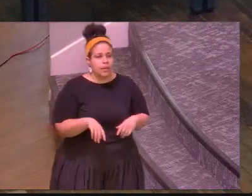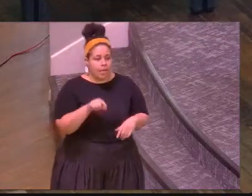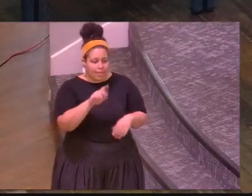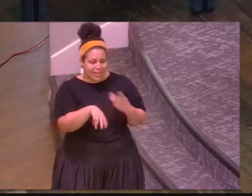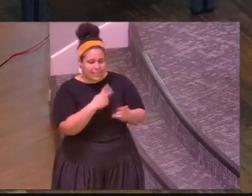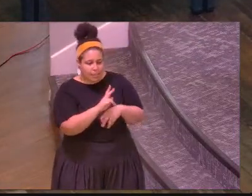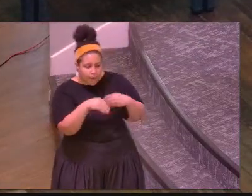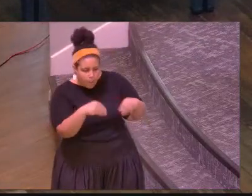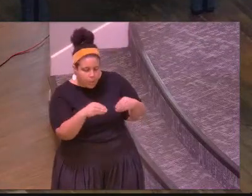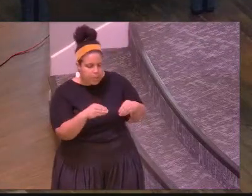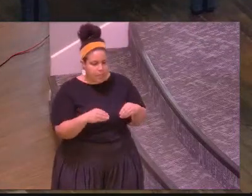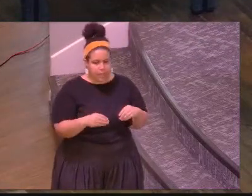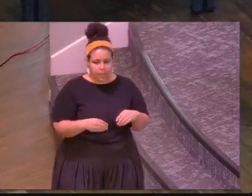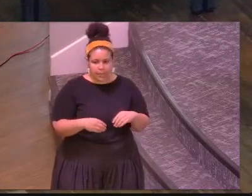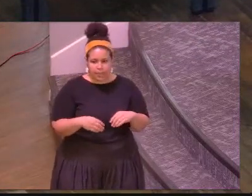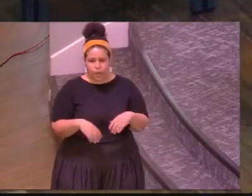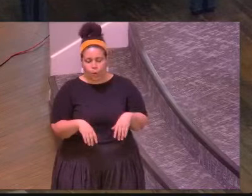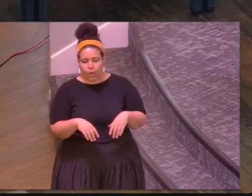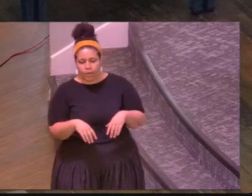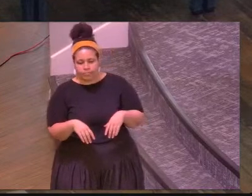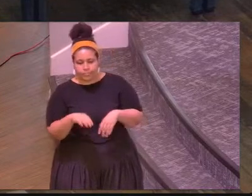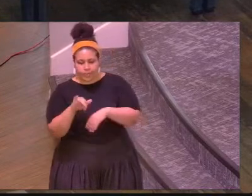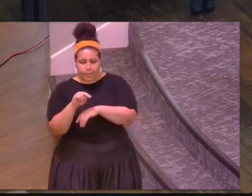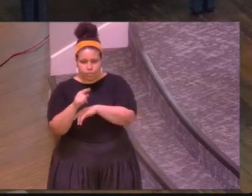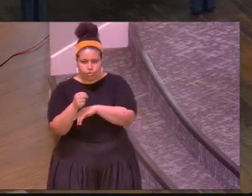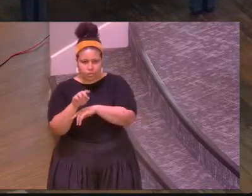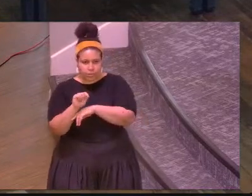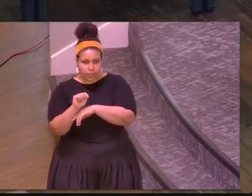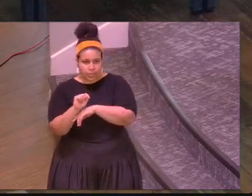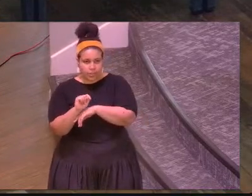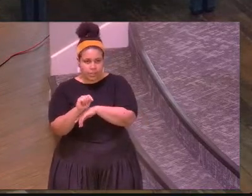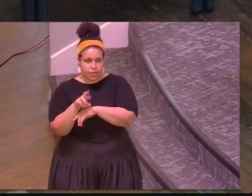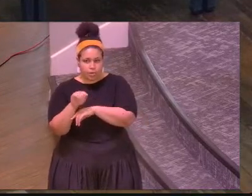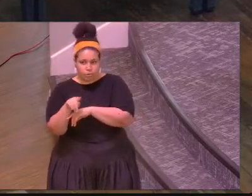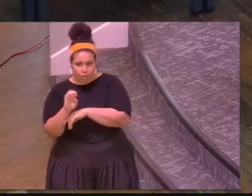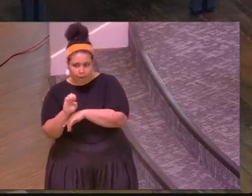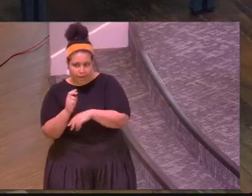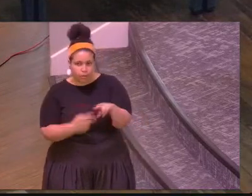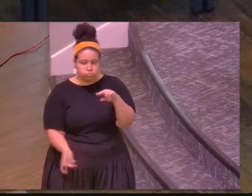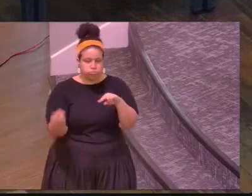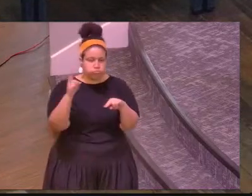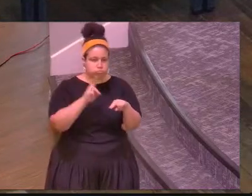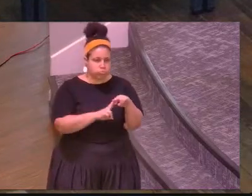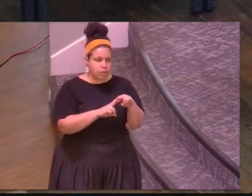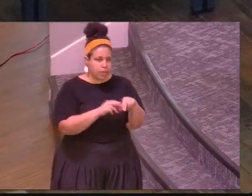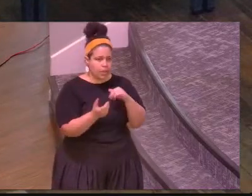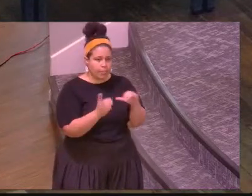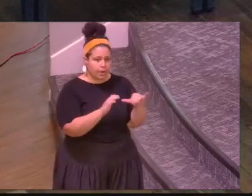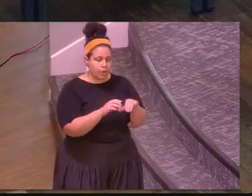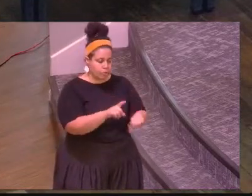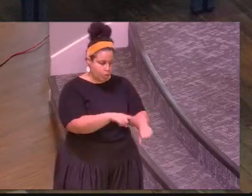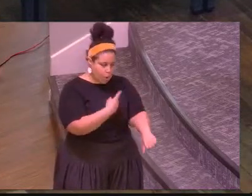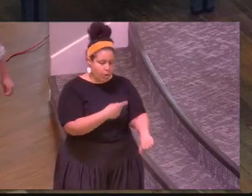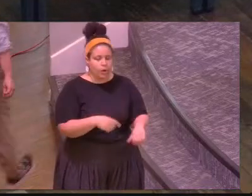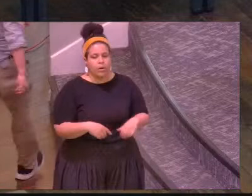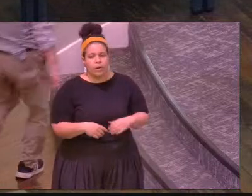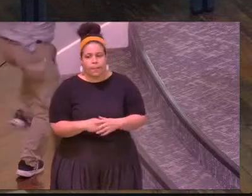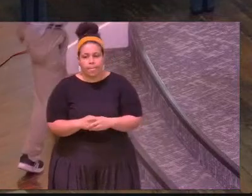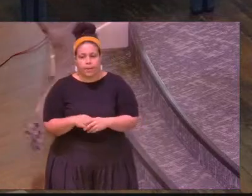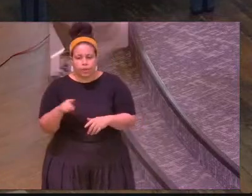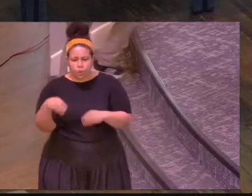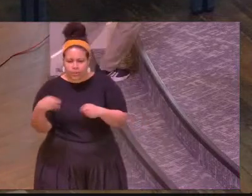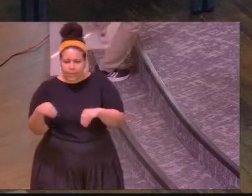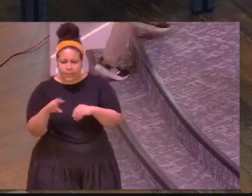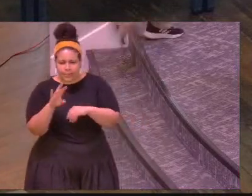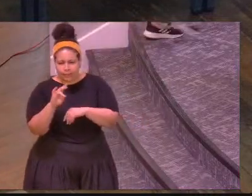demand. As you know, interest rates are rising. People are kind of staying away from longer term, but shorter term debt they like. So you were selling